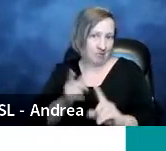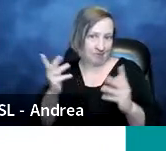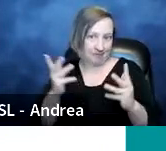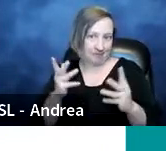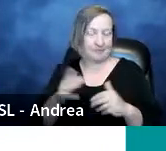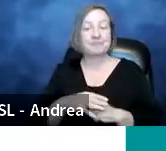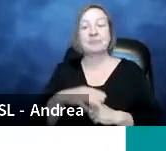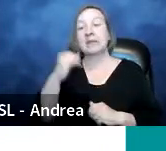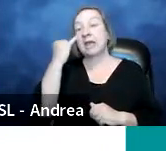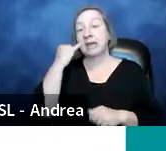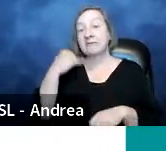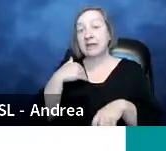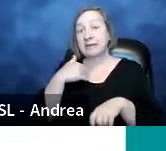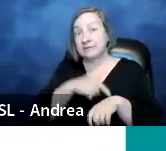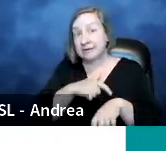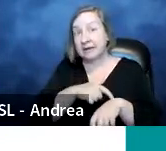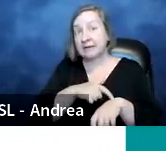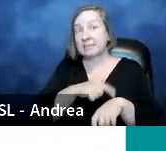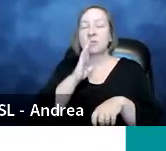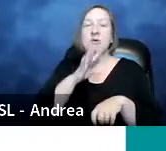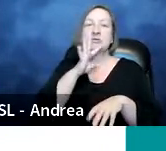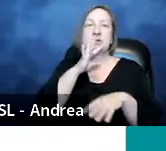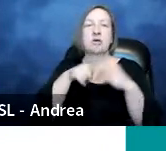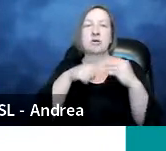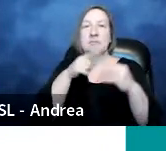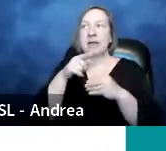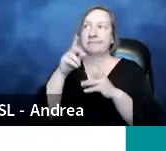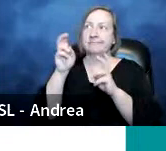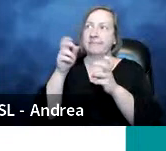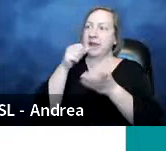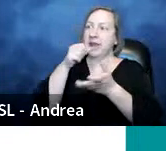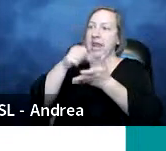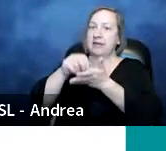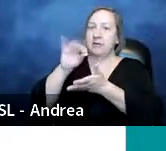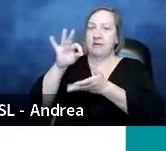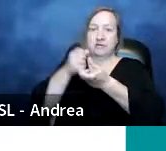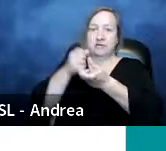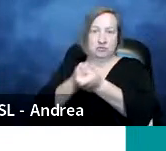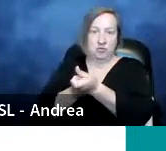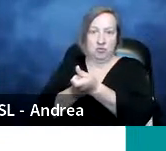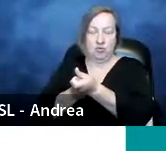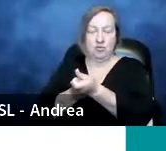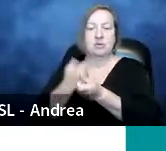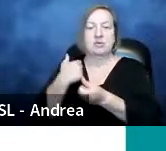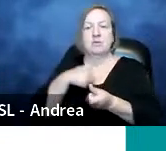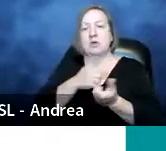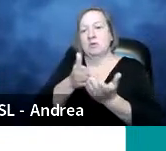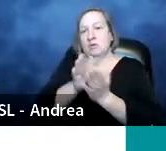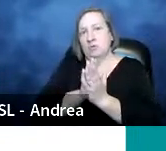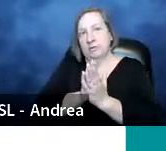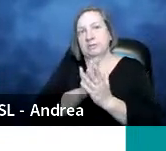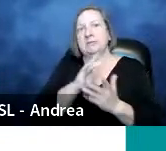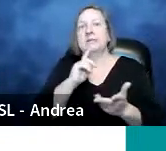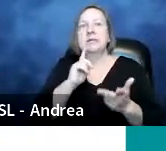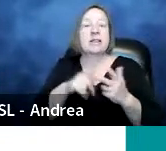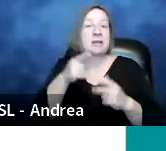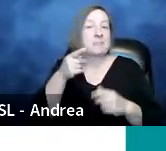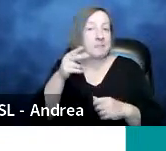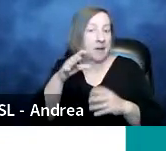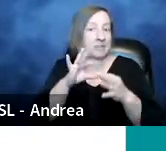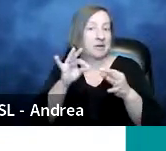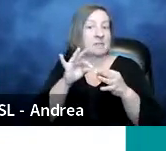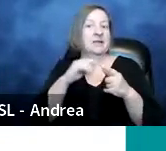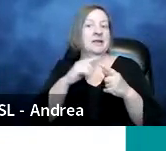we have time, we will talk about a letter of support that is being requested. We will have public comment and a